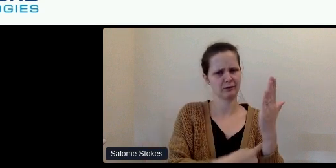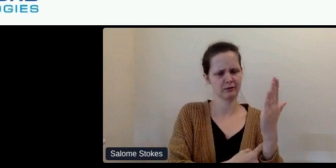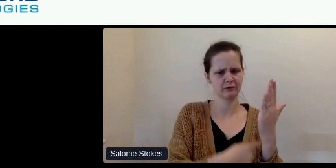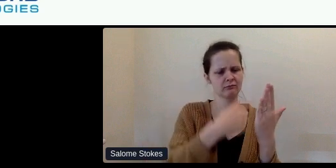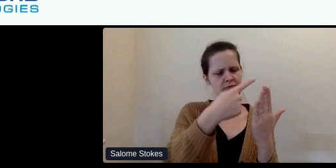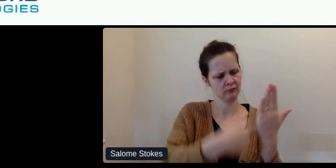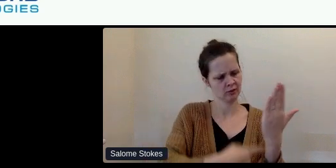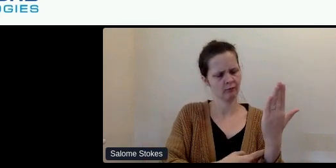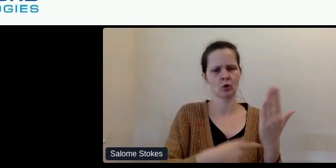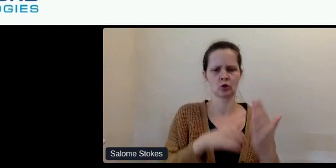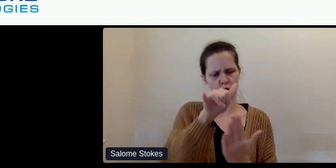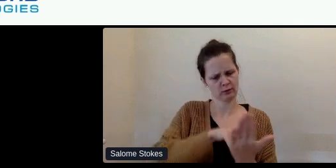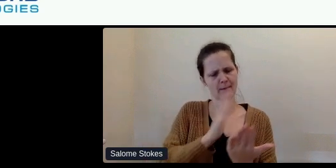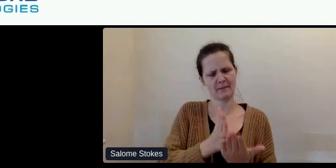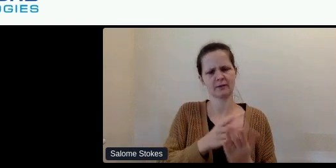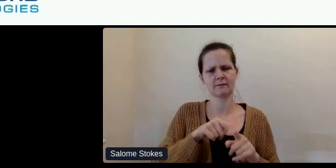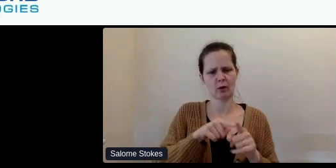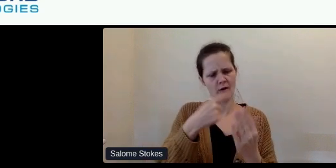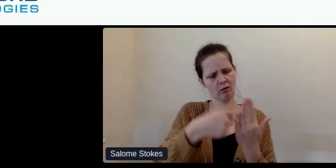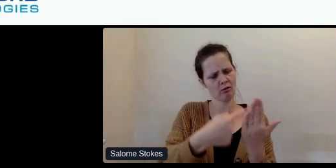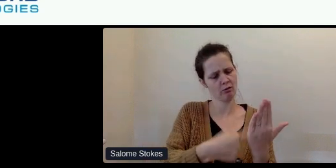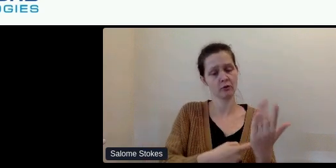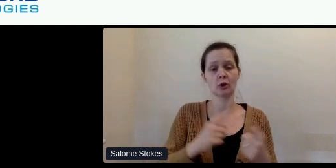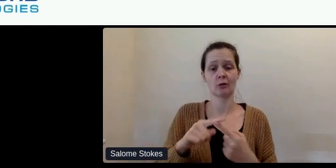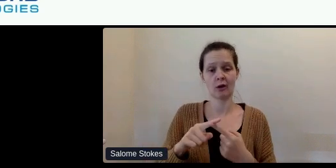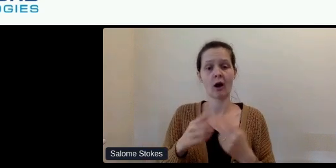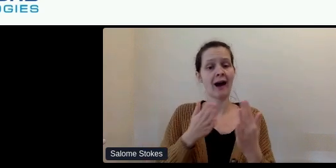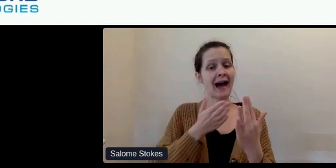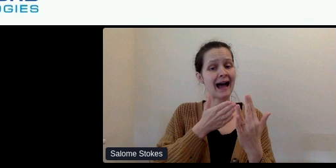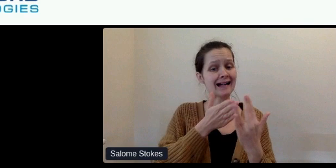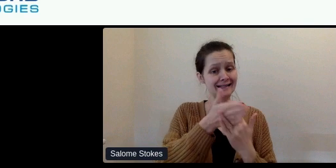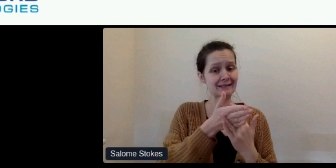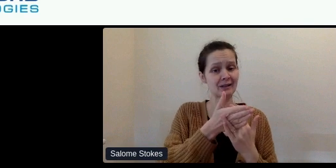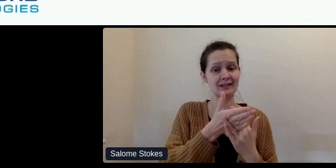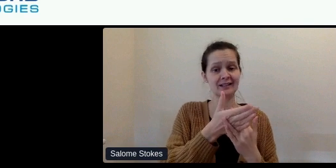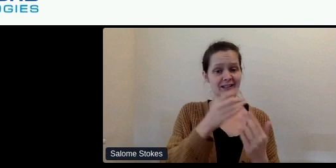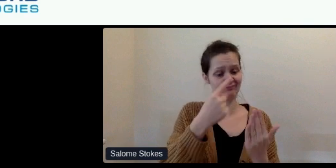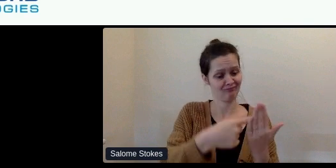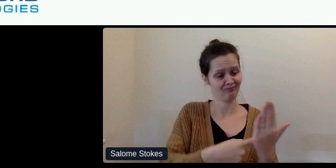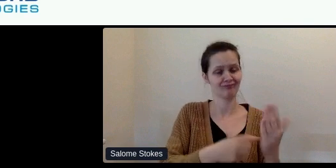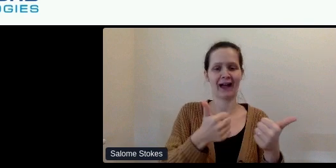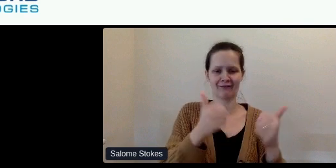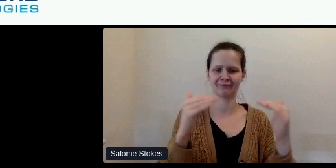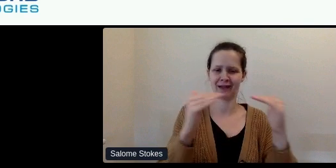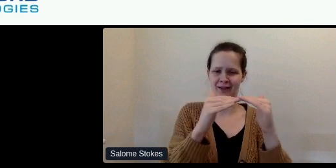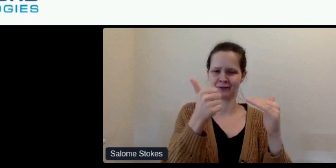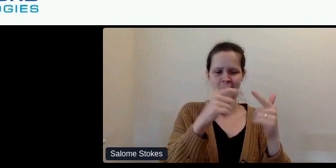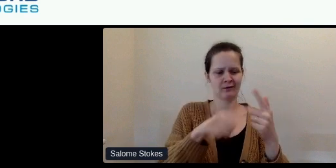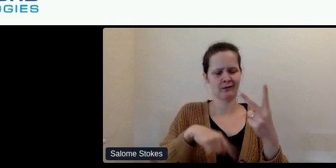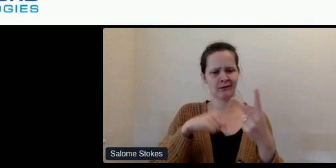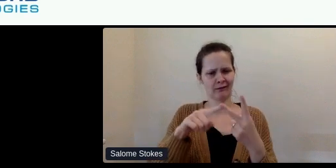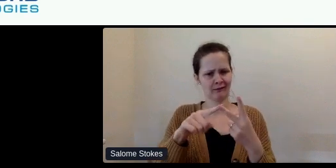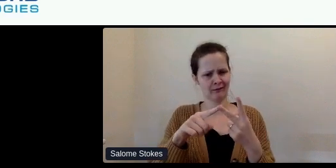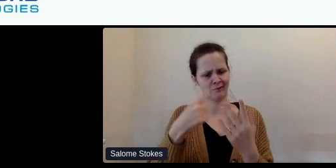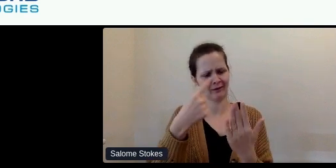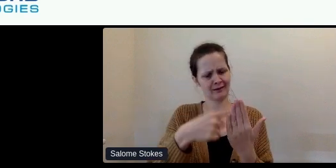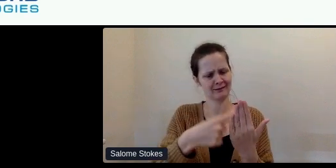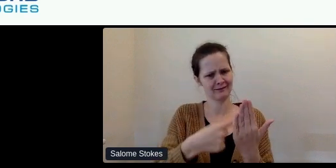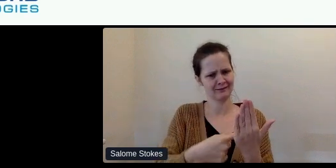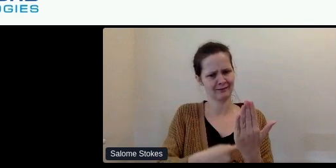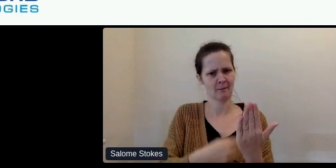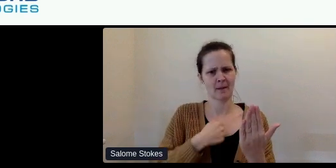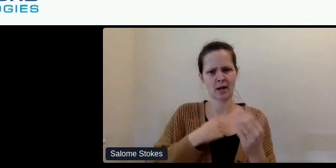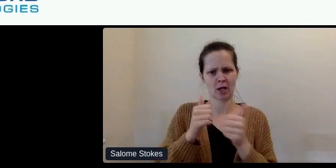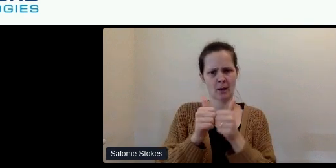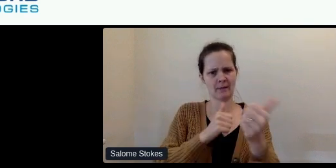the accessibility standards, but you have some additional organizational standards, those can be put into the tool